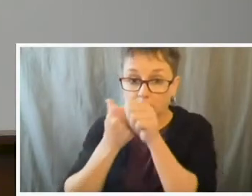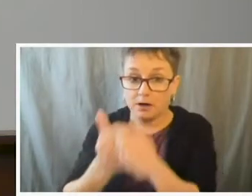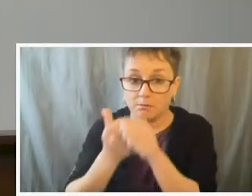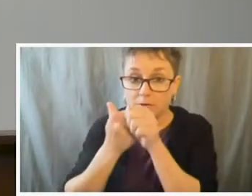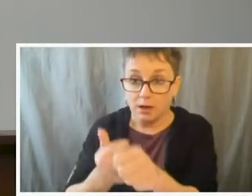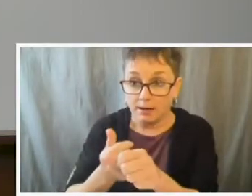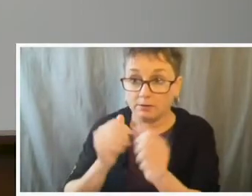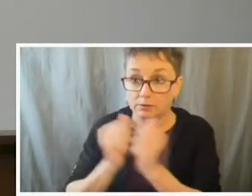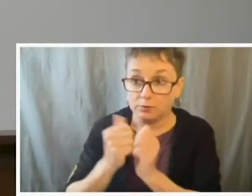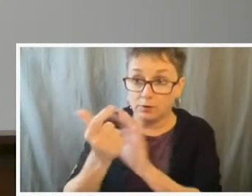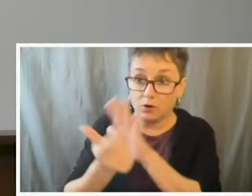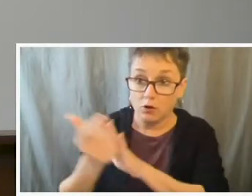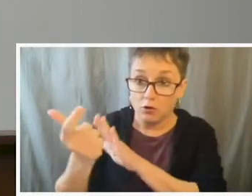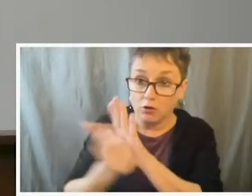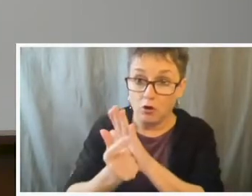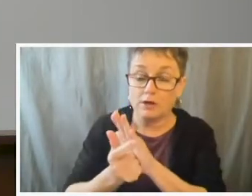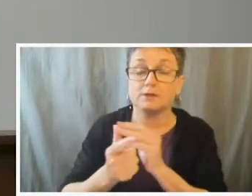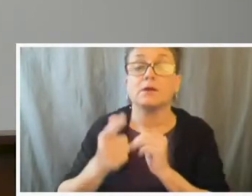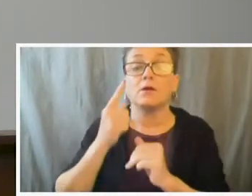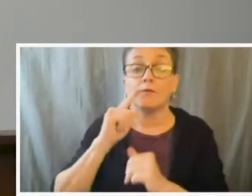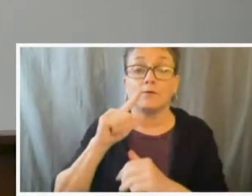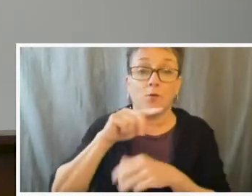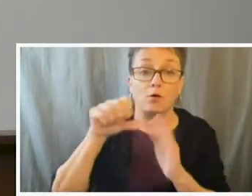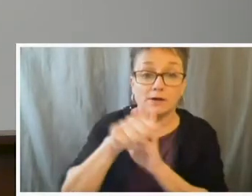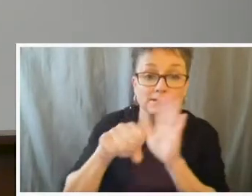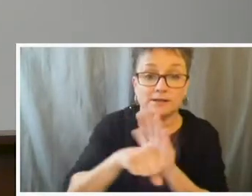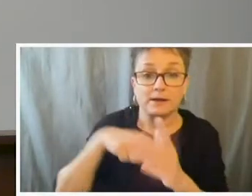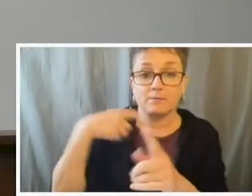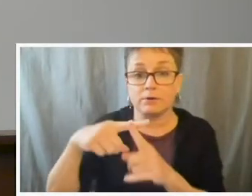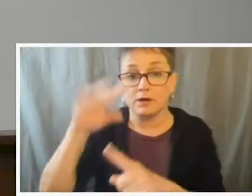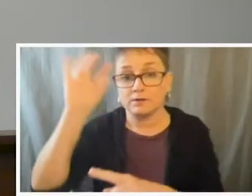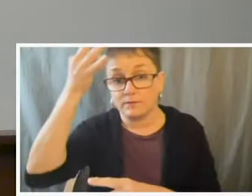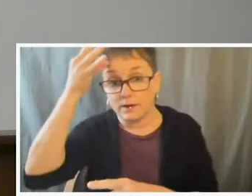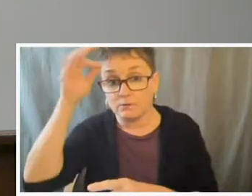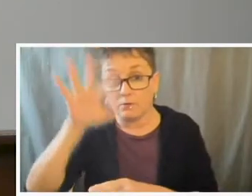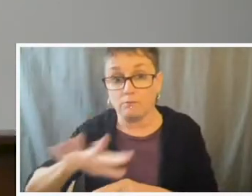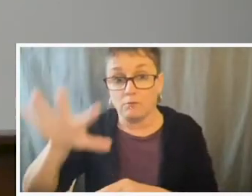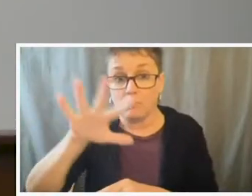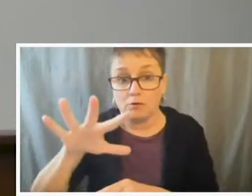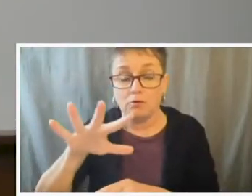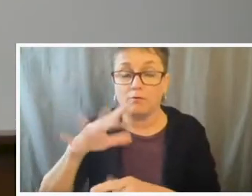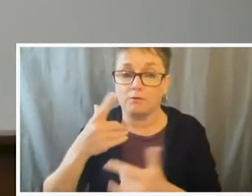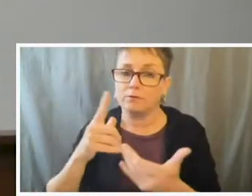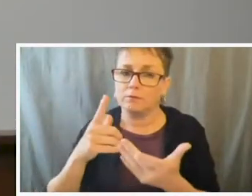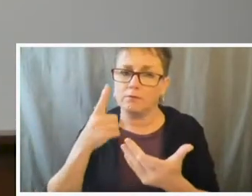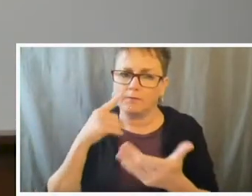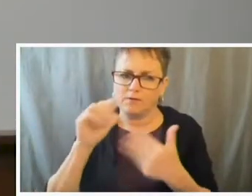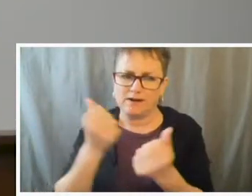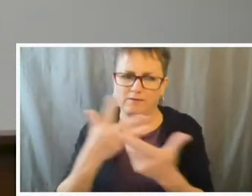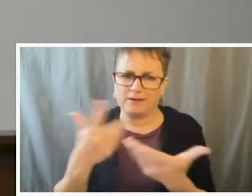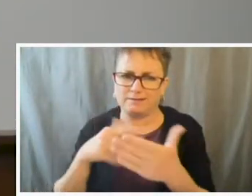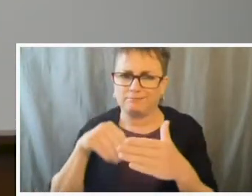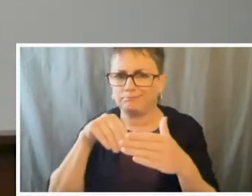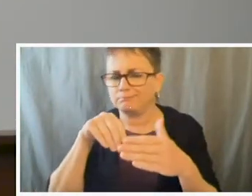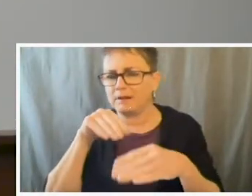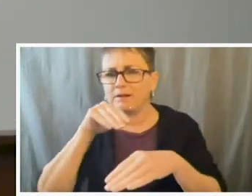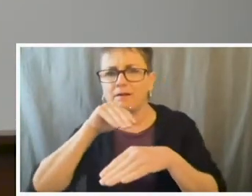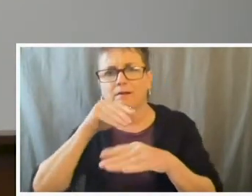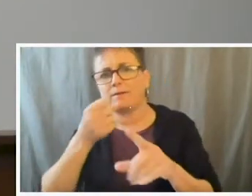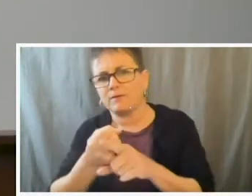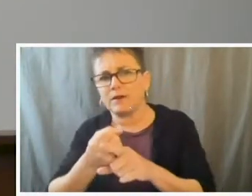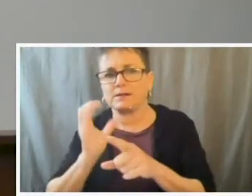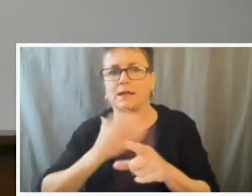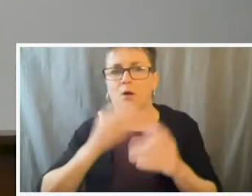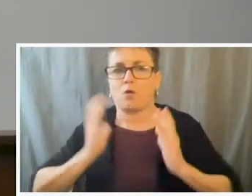state and federal civil rights laws that impact our customers, including the Americans with Disabilities Act, as well as driving forward